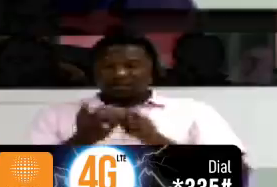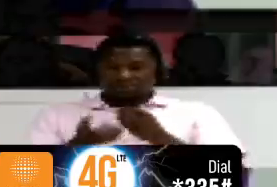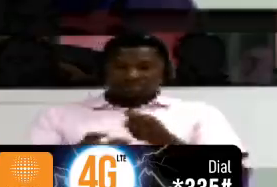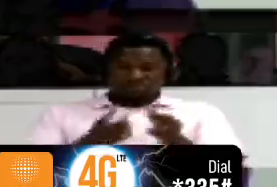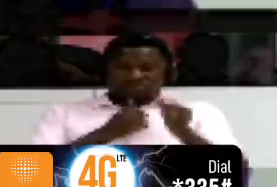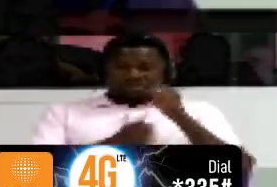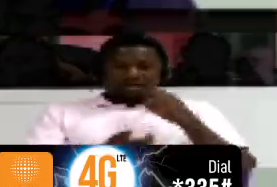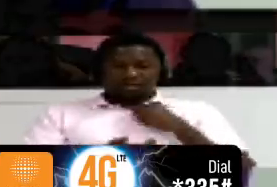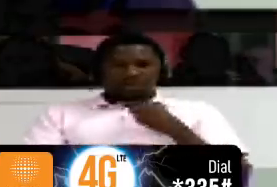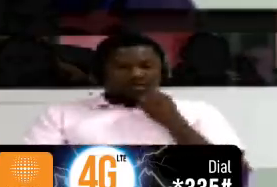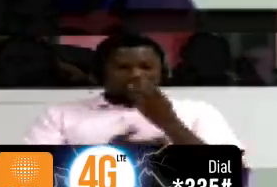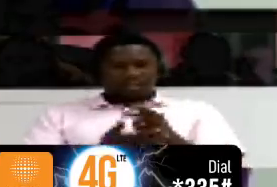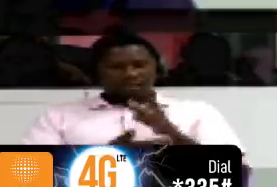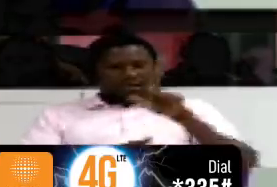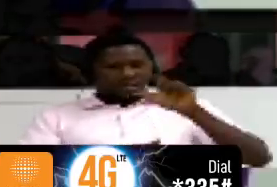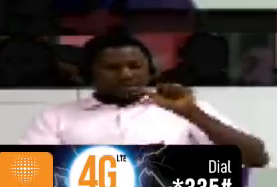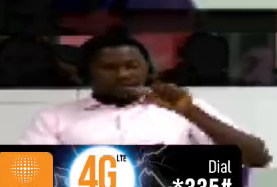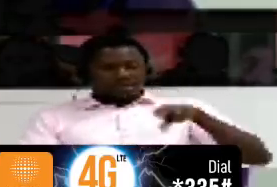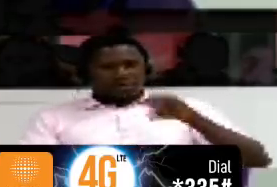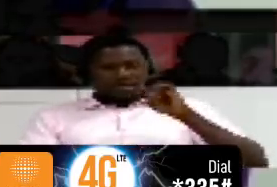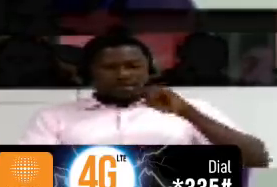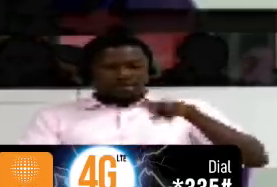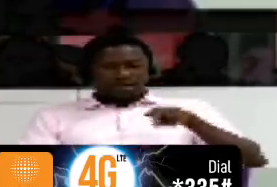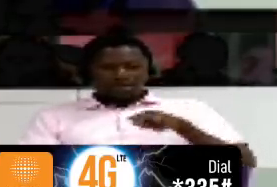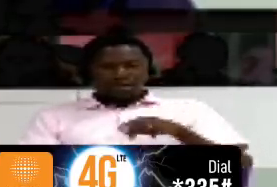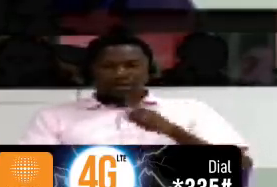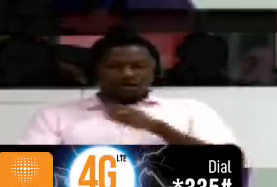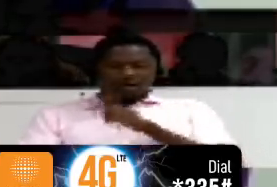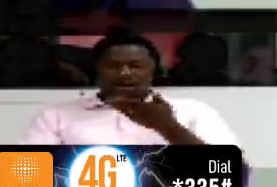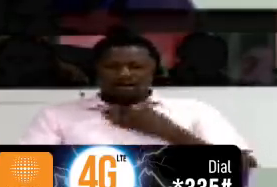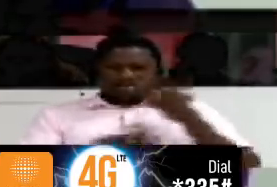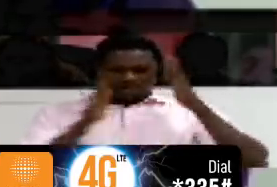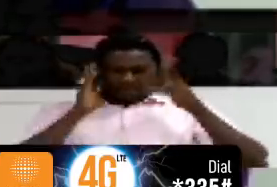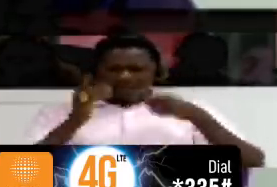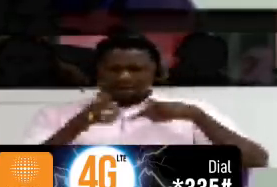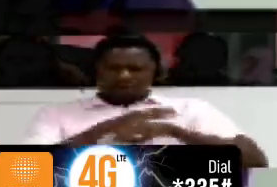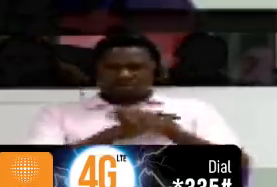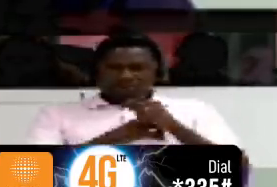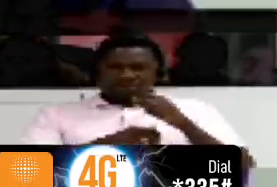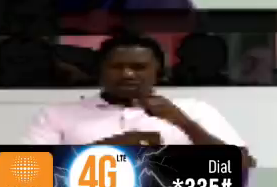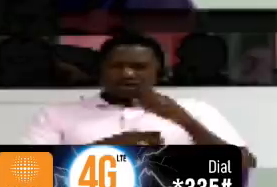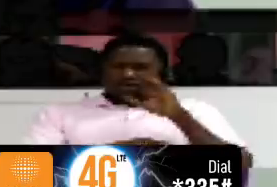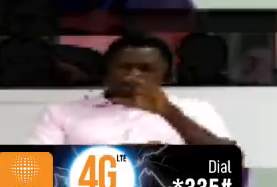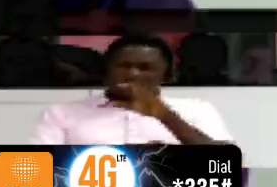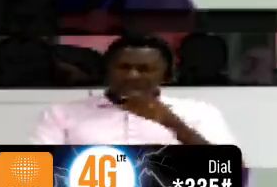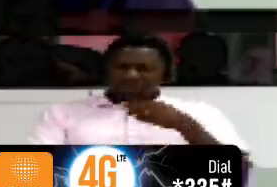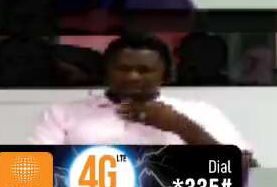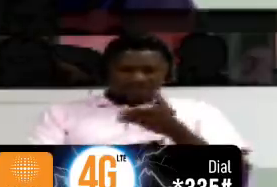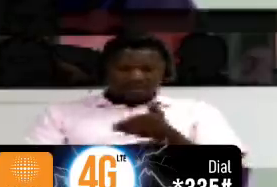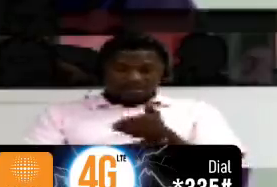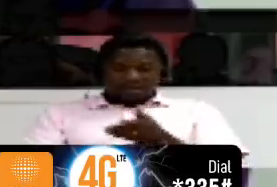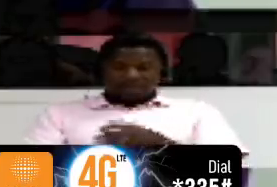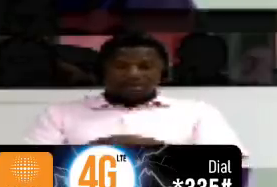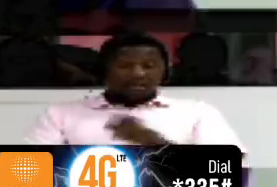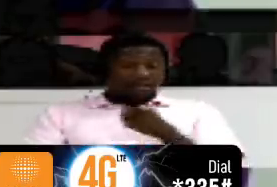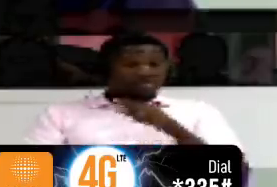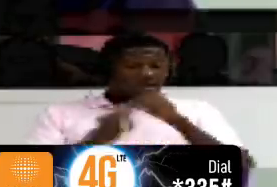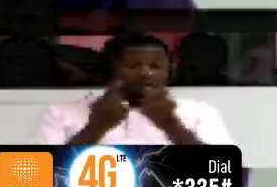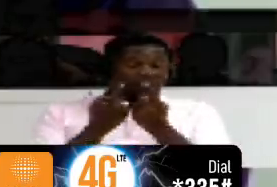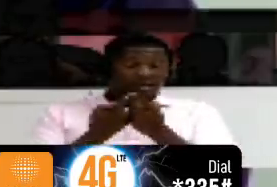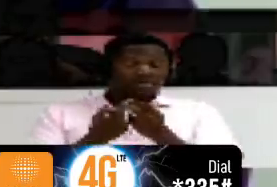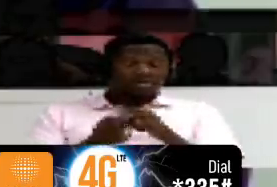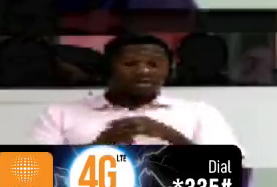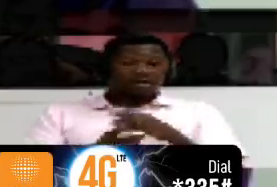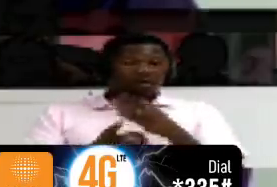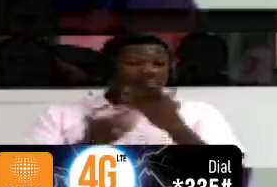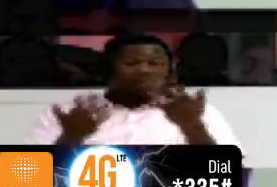"Lamin, you don't have troubles in your country, but it seems as if these things are getting to be a